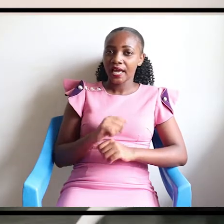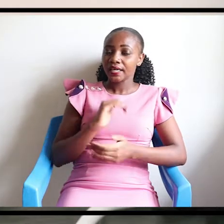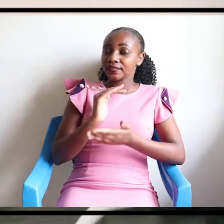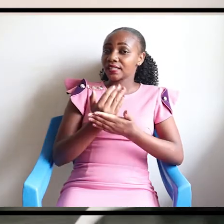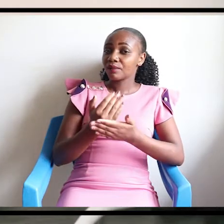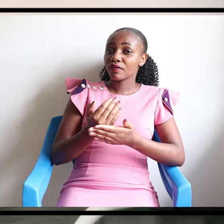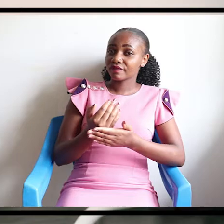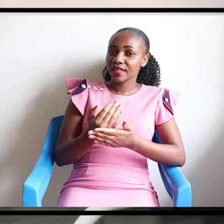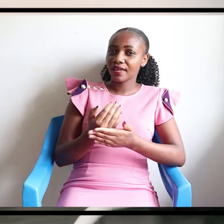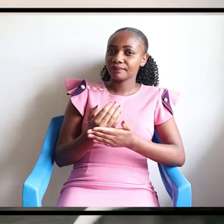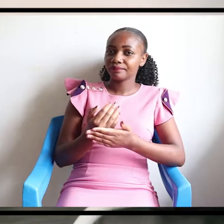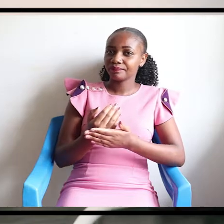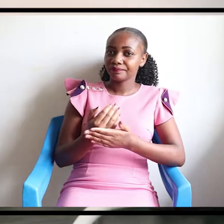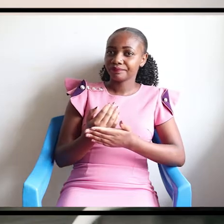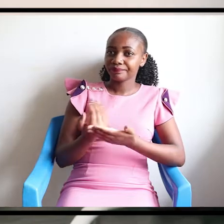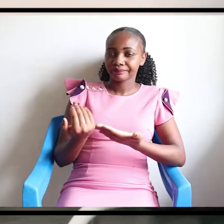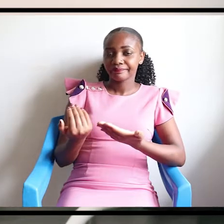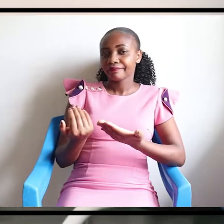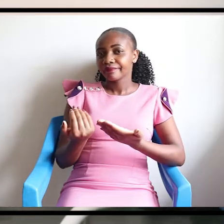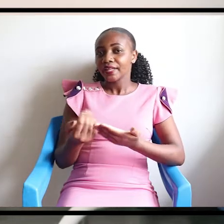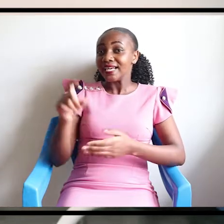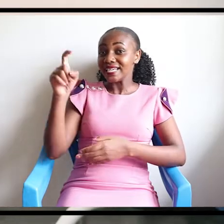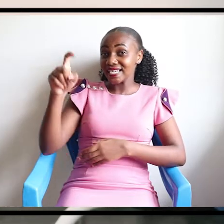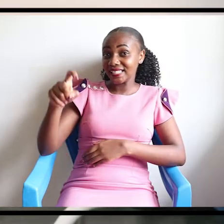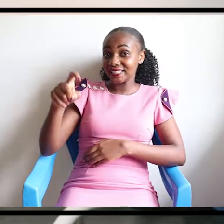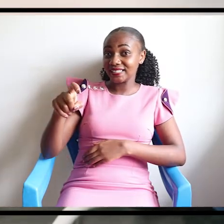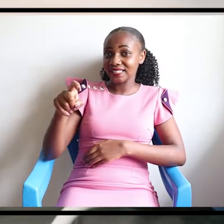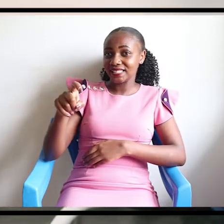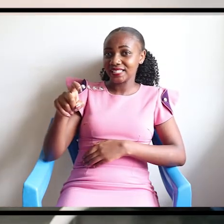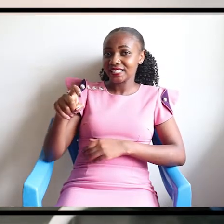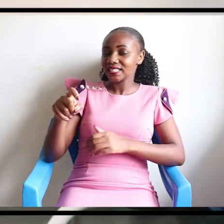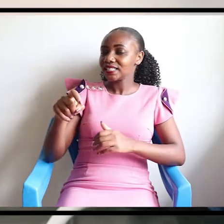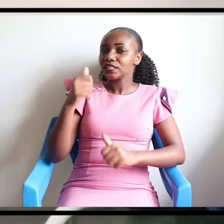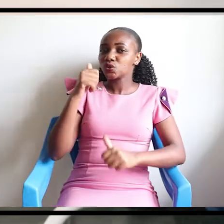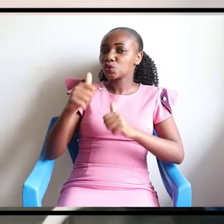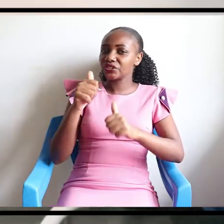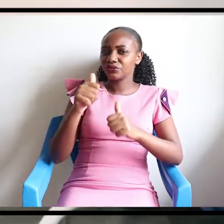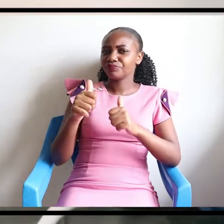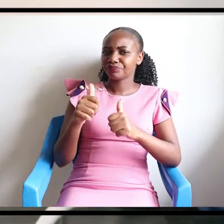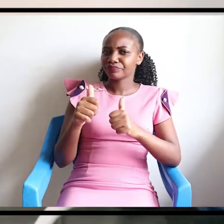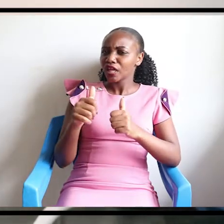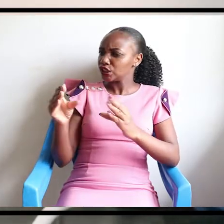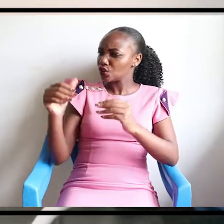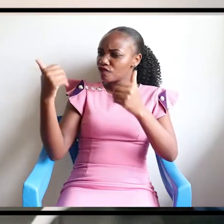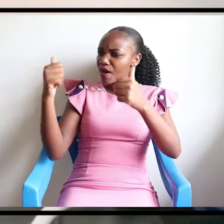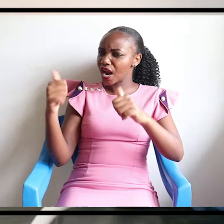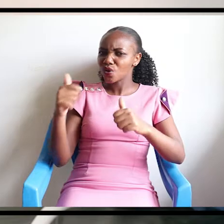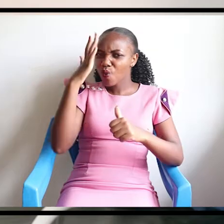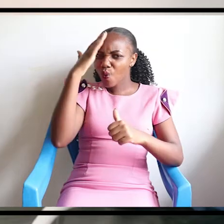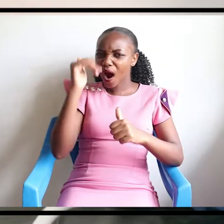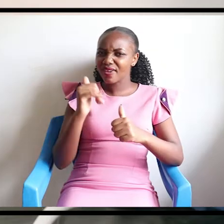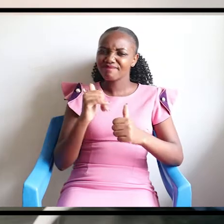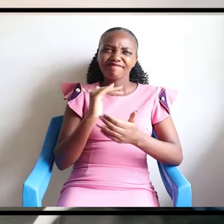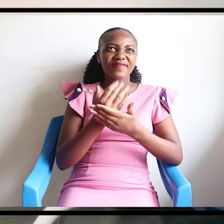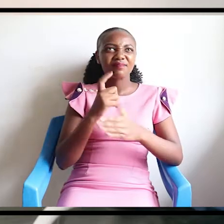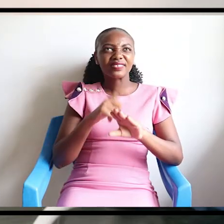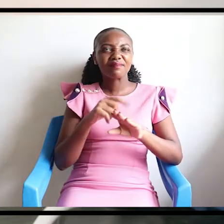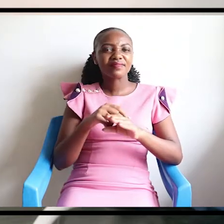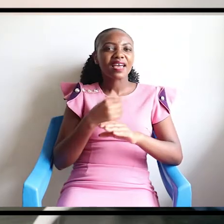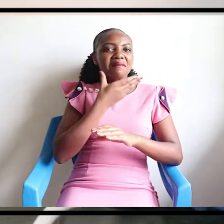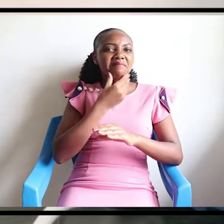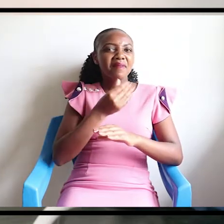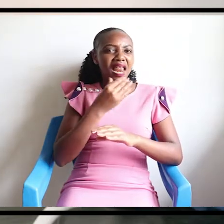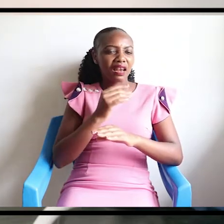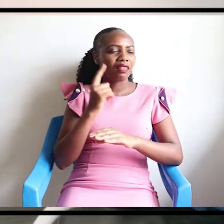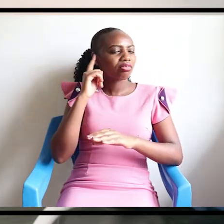unmet needs include male involvement. Mm-hmm. It's an unmet need because the male gender assume that family